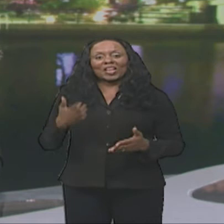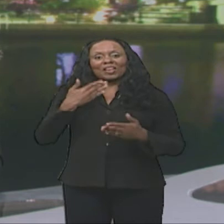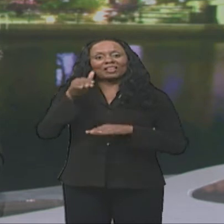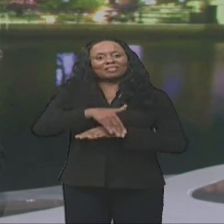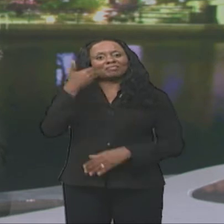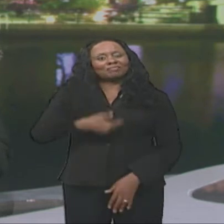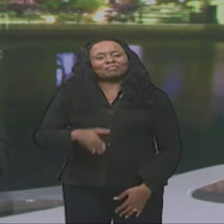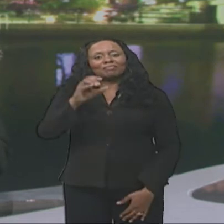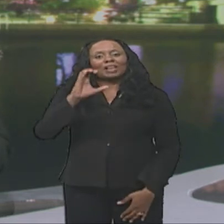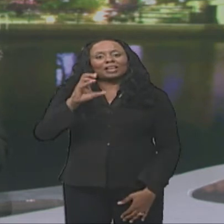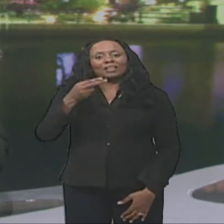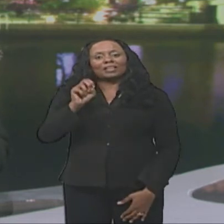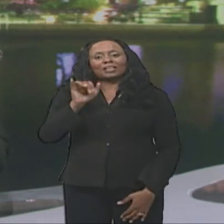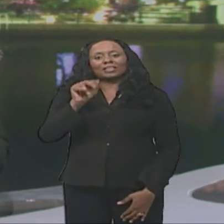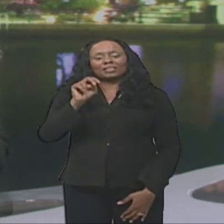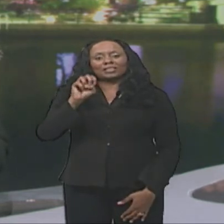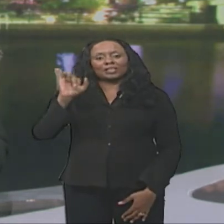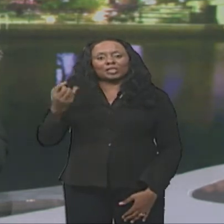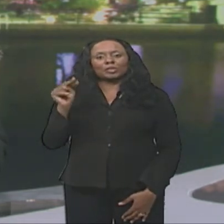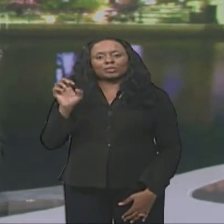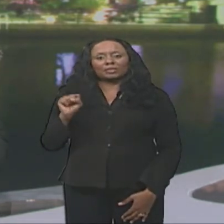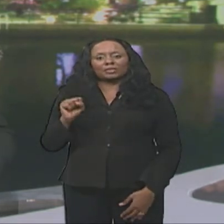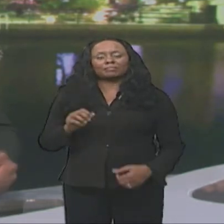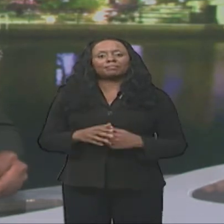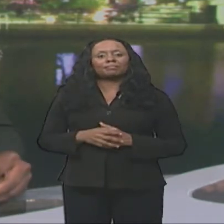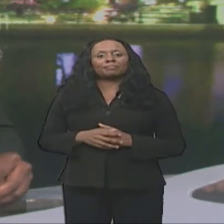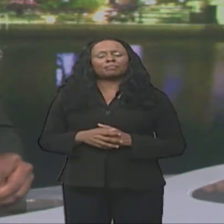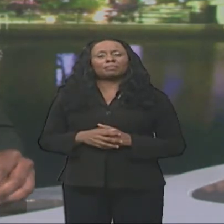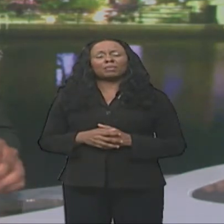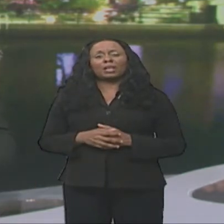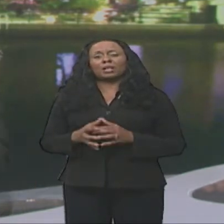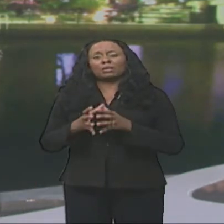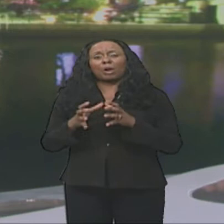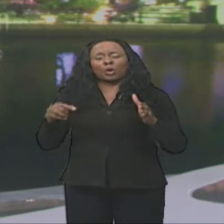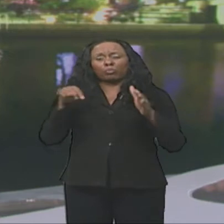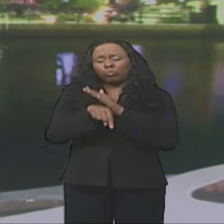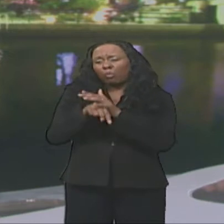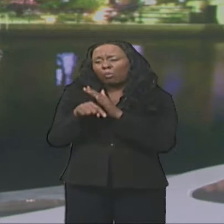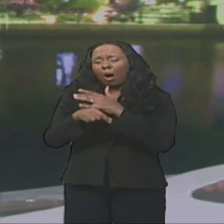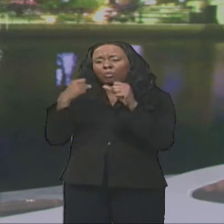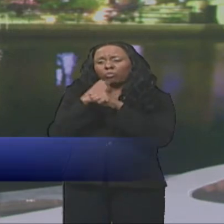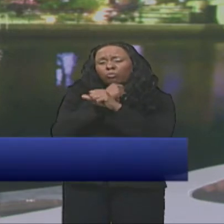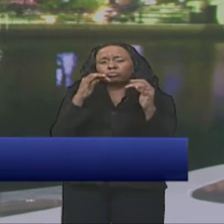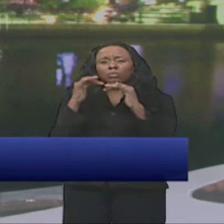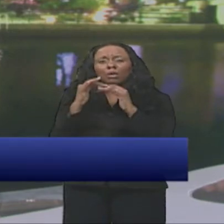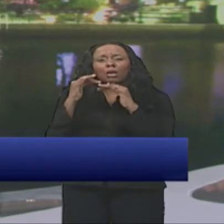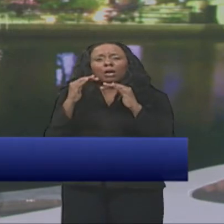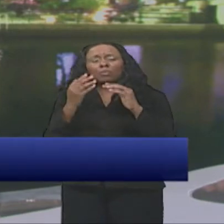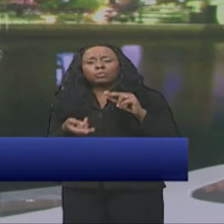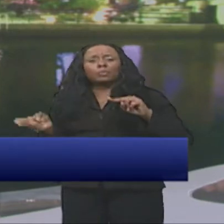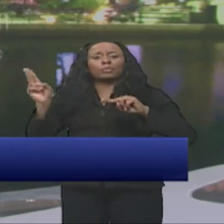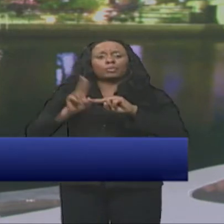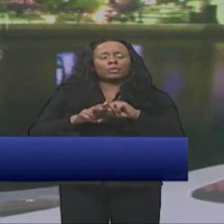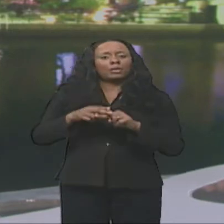Good evening, I'm Shane Jones. Leading the news at 7. The upsurge in violence in Barbados has been blamed for the